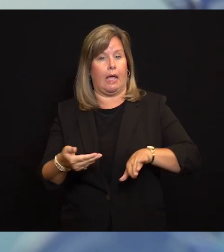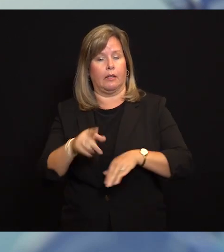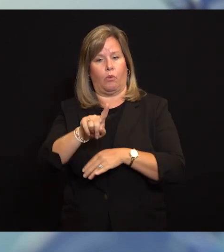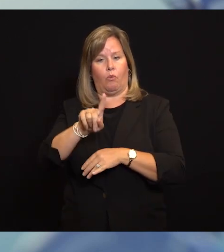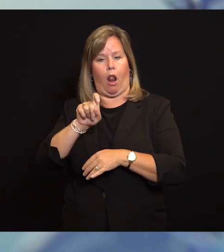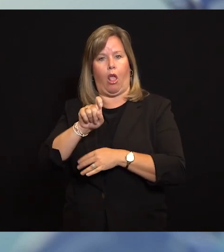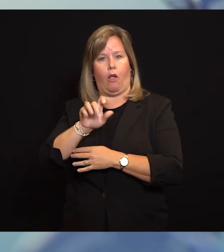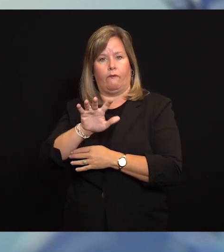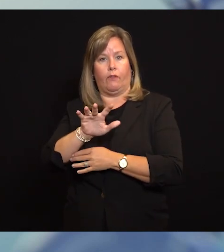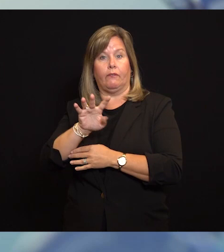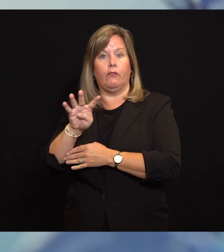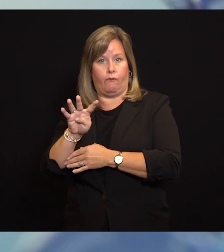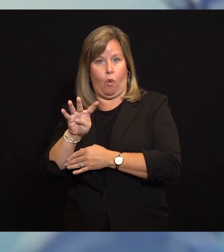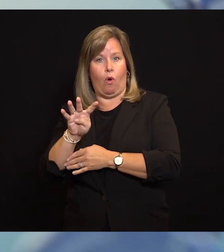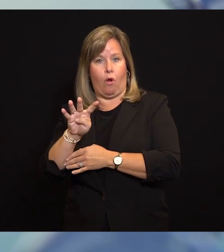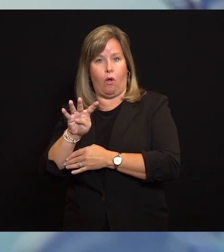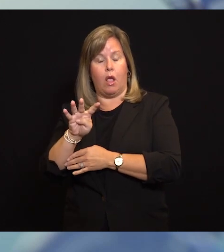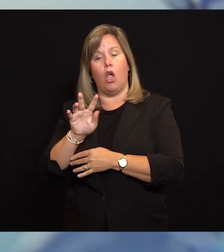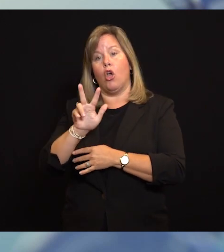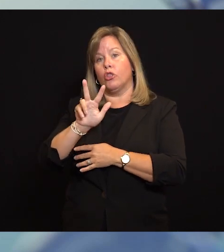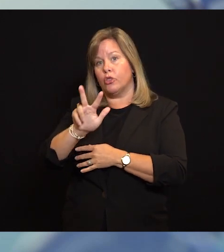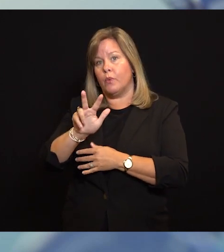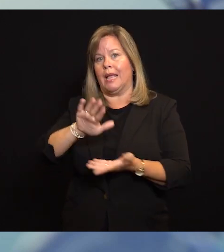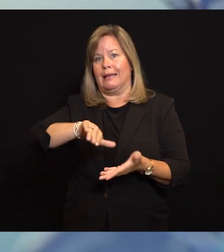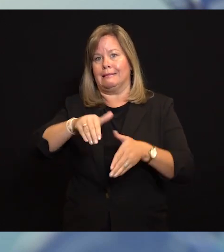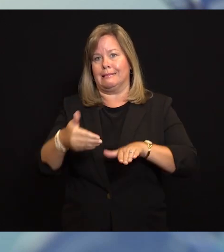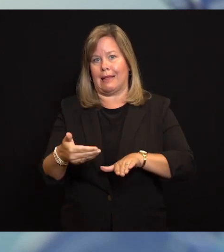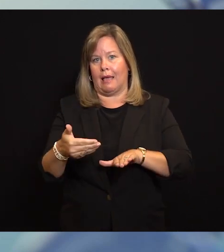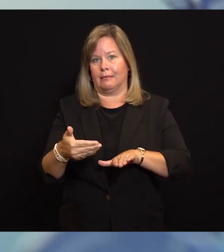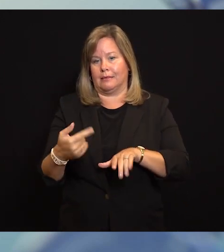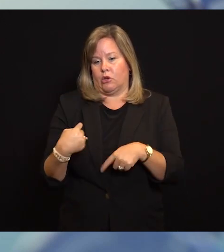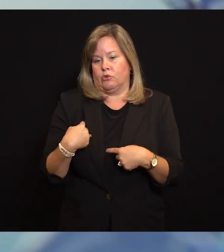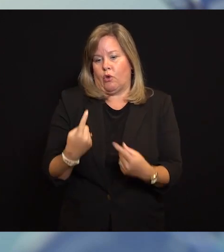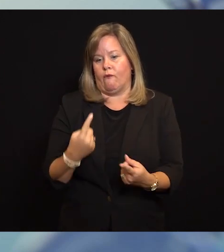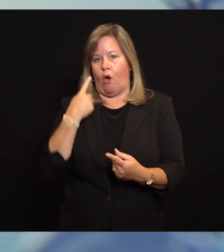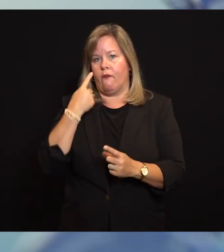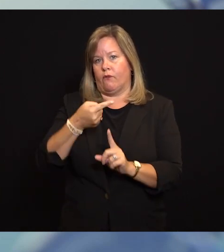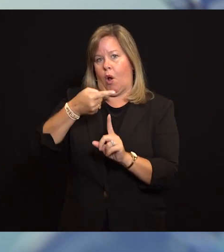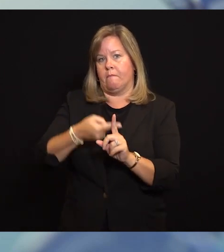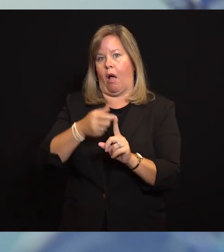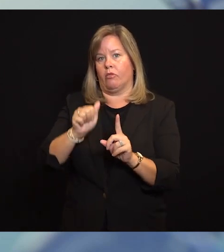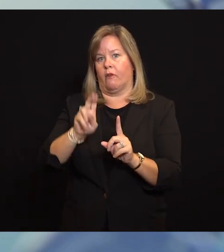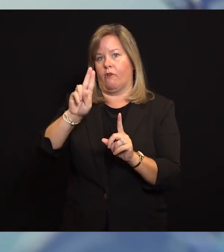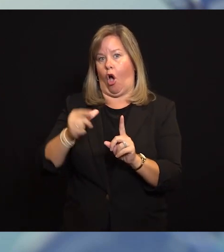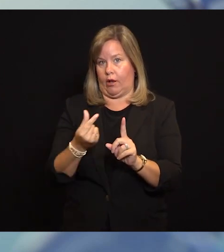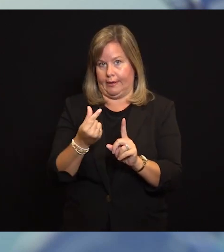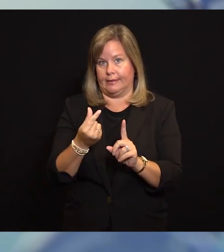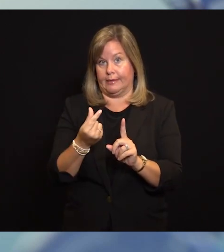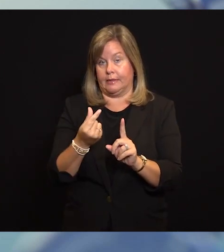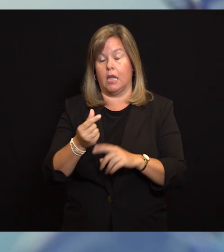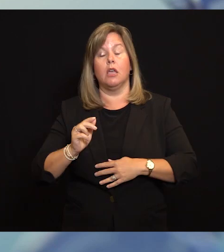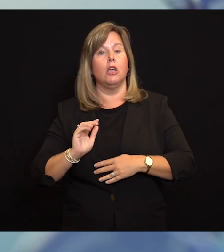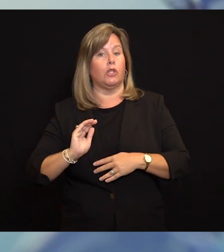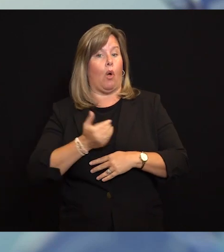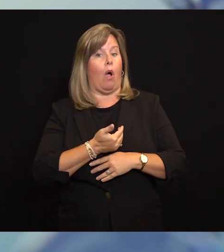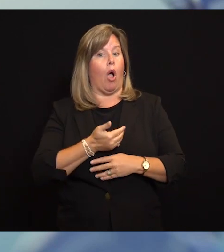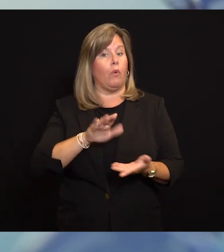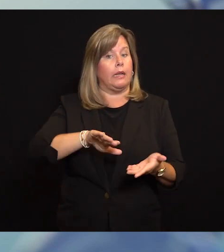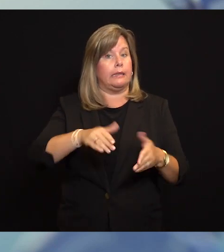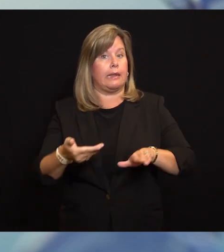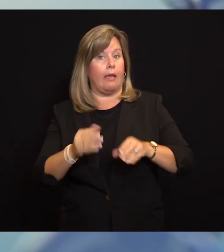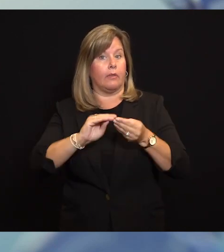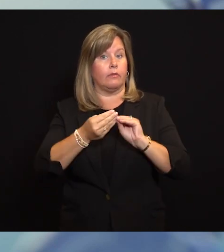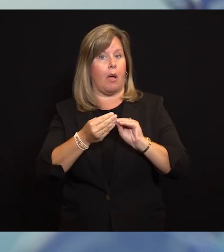County. We've had 3 deaths so far in the month of August, so the pace of our deaths has slowed